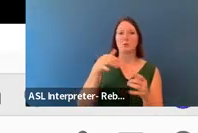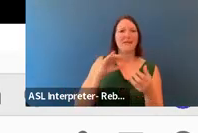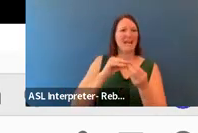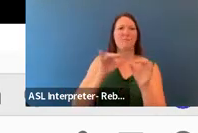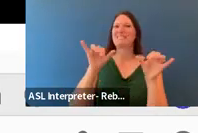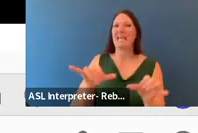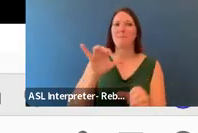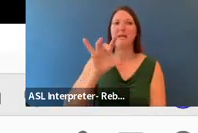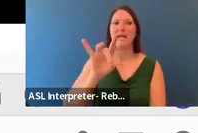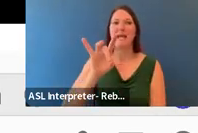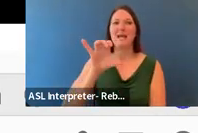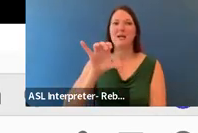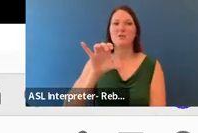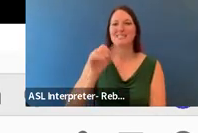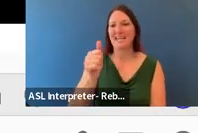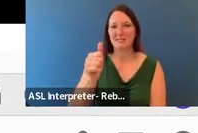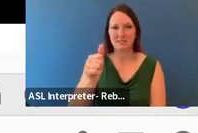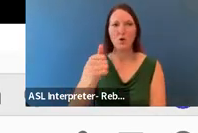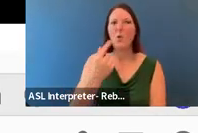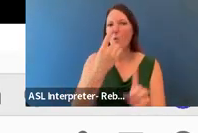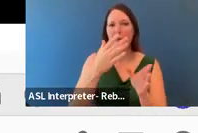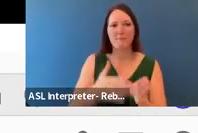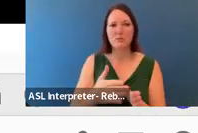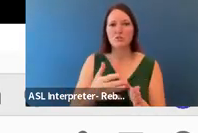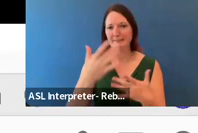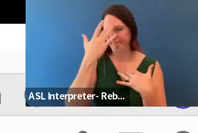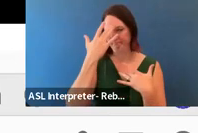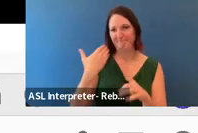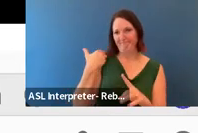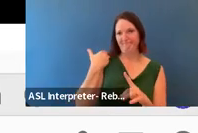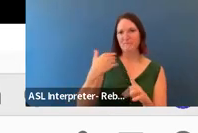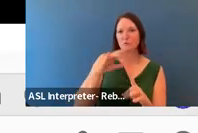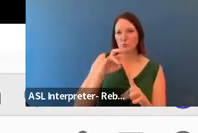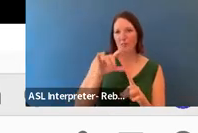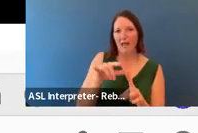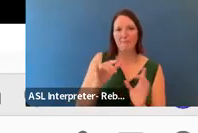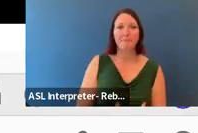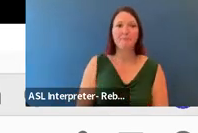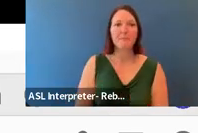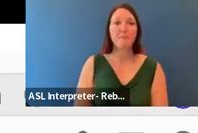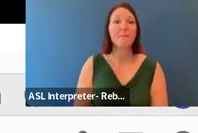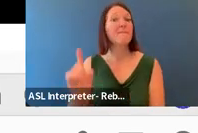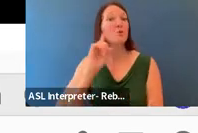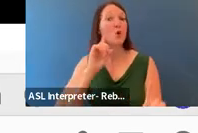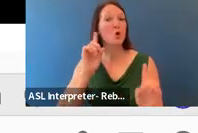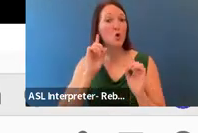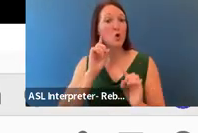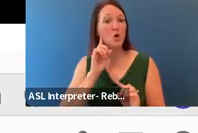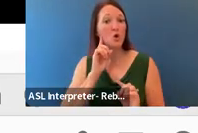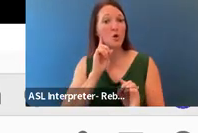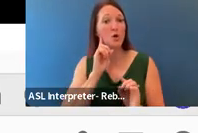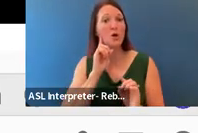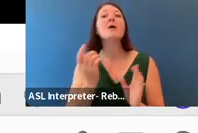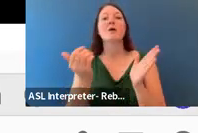is the same, but we did have one person with COVID. Sorry. So if you heard that, I'll repeat it. Thank